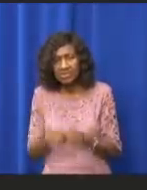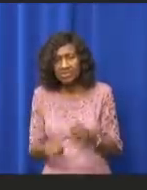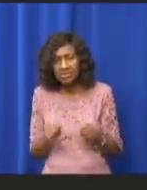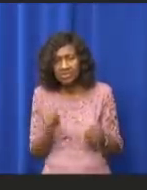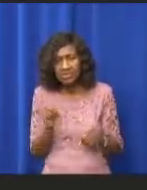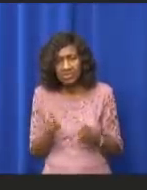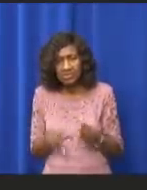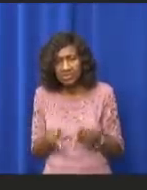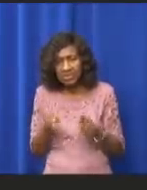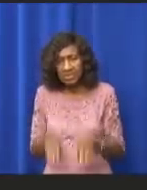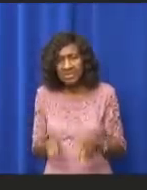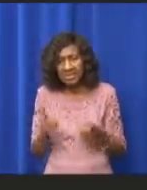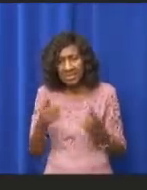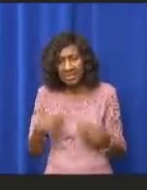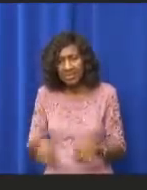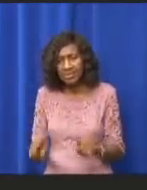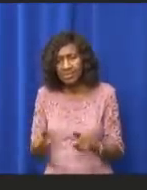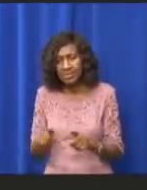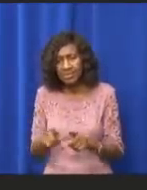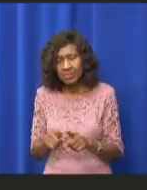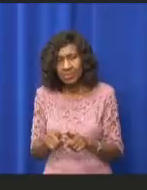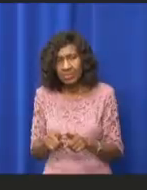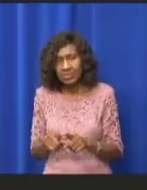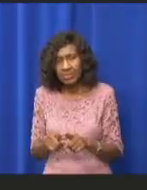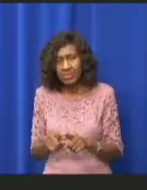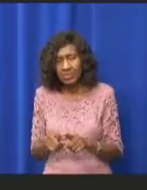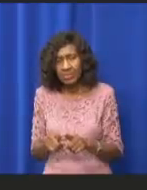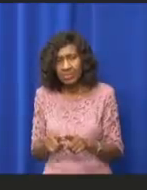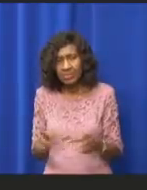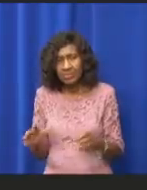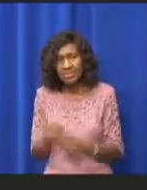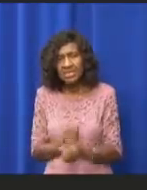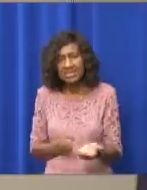critical appointments? How far down the road is that?